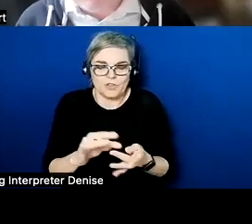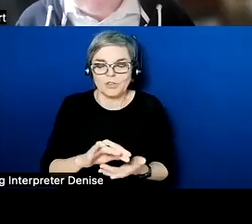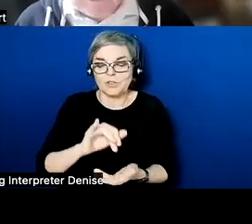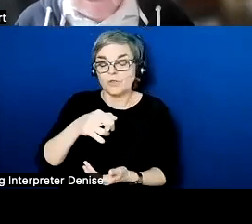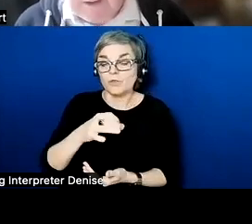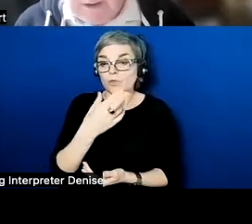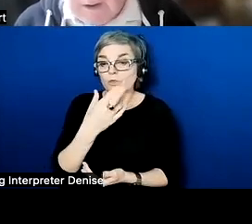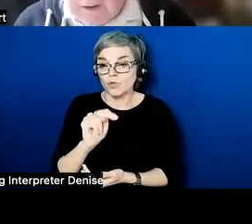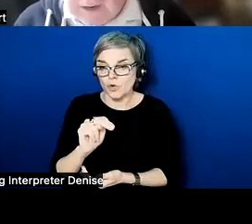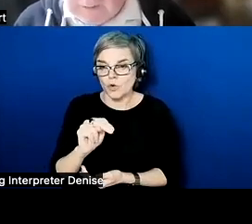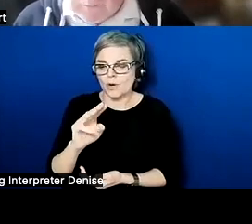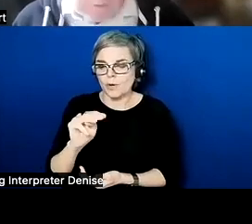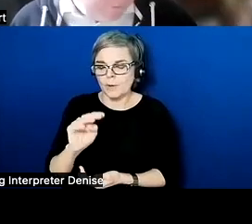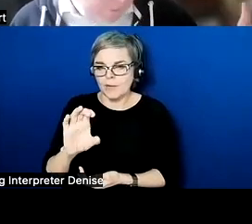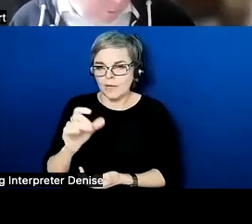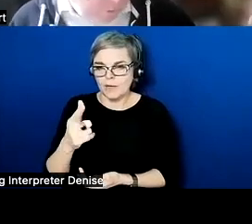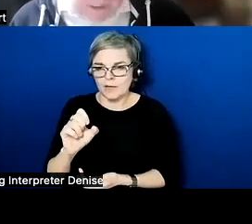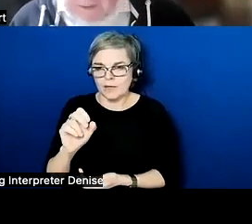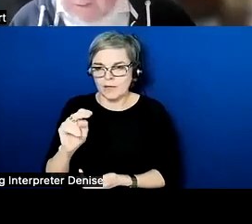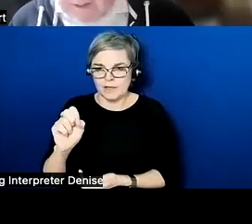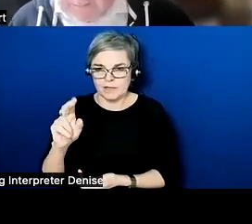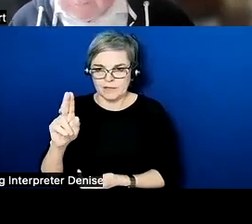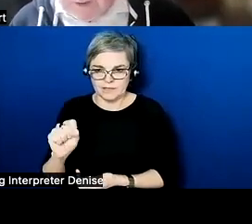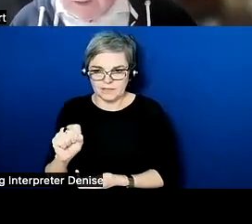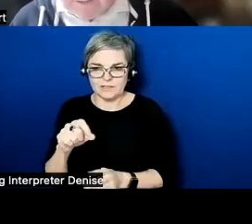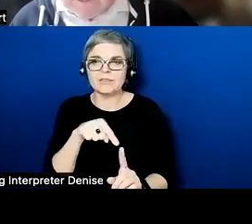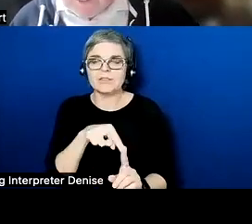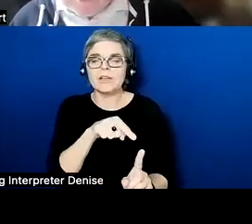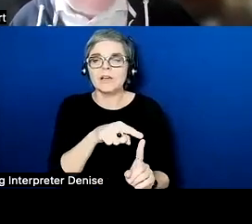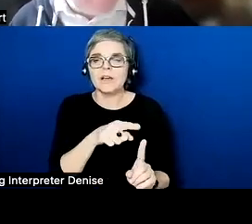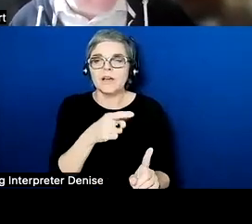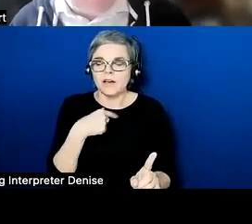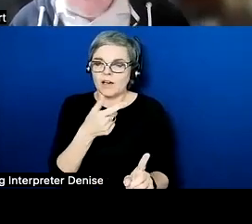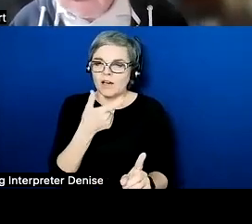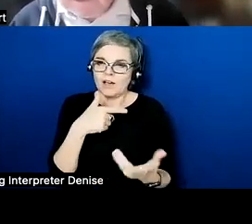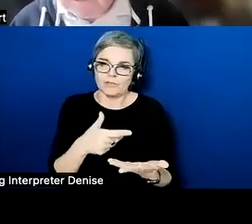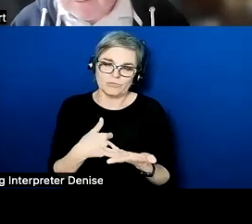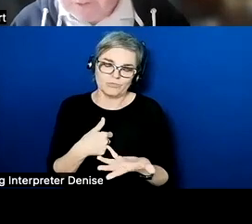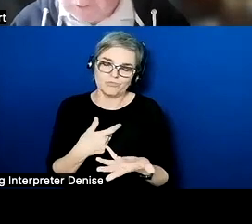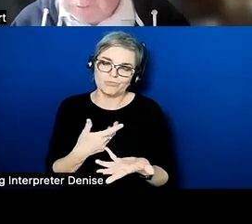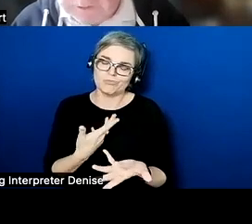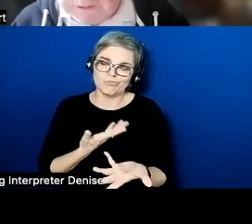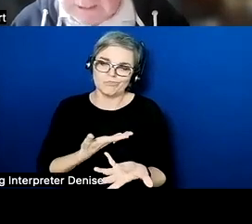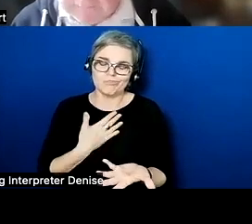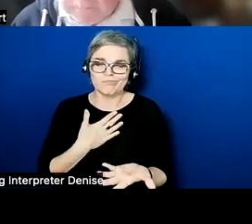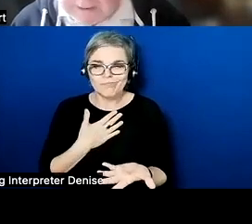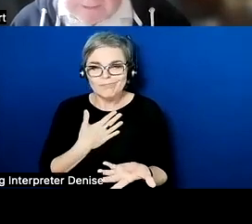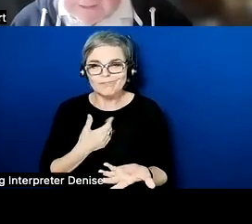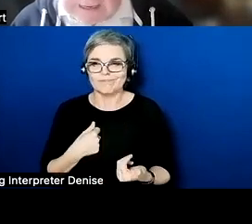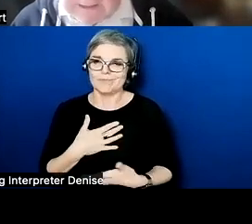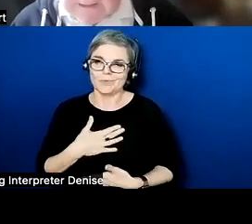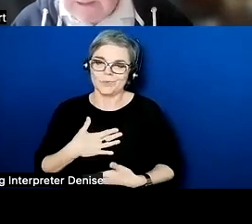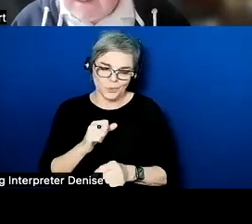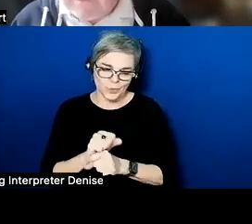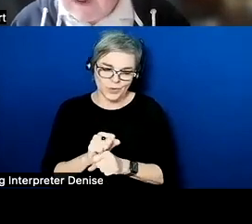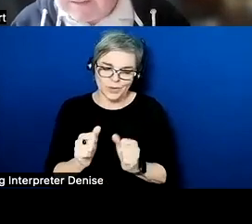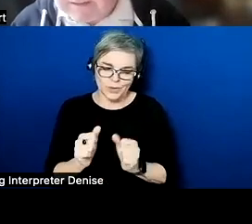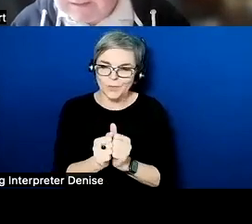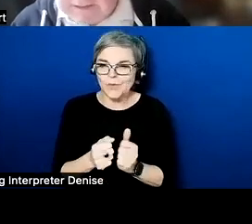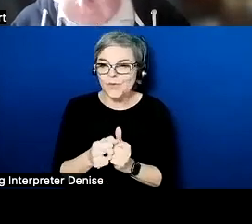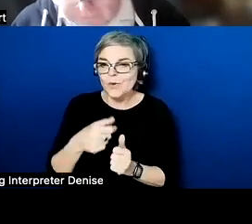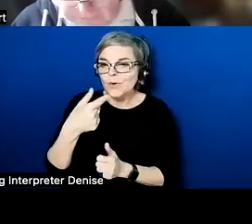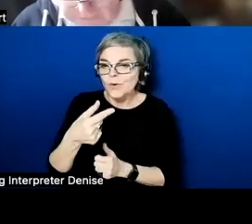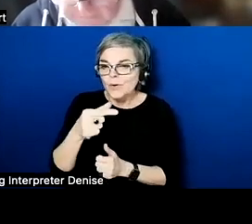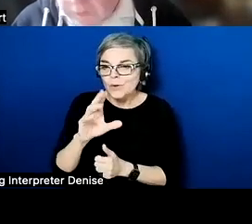pleasure of working with Gunnar Vega, who we've seen on some of the films, Bernadette van